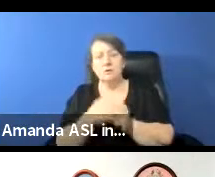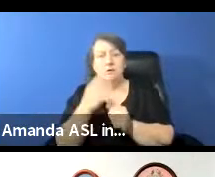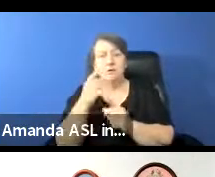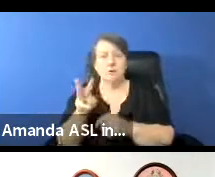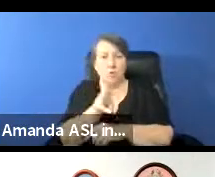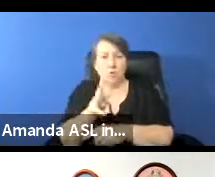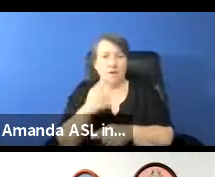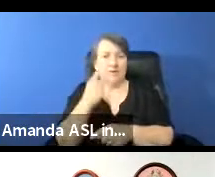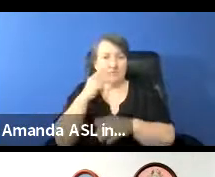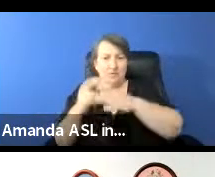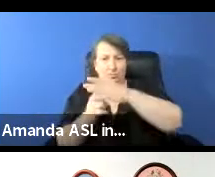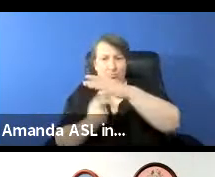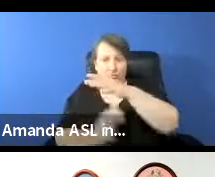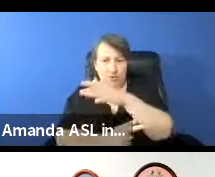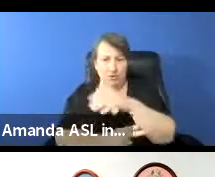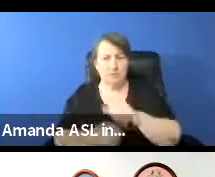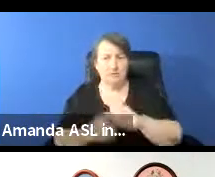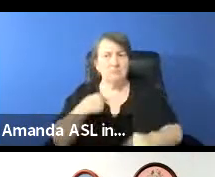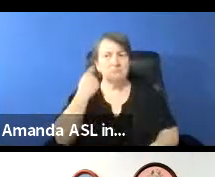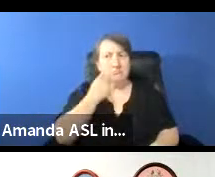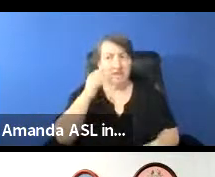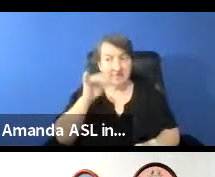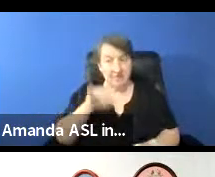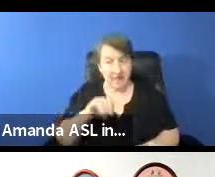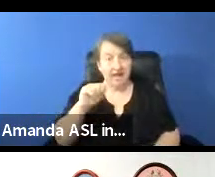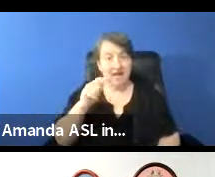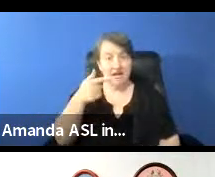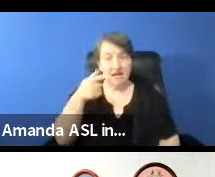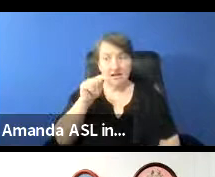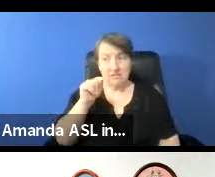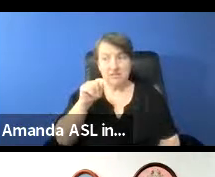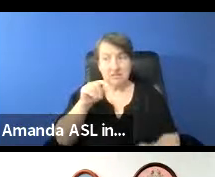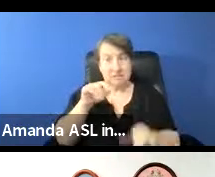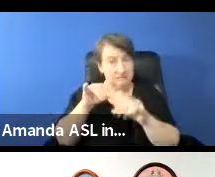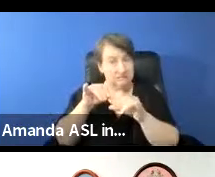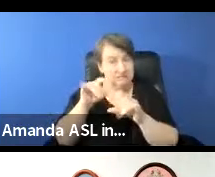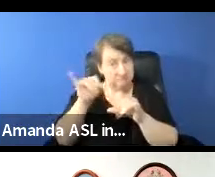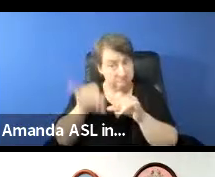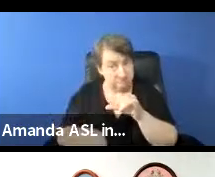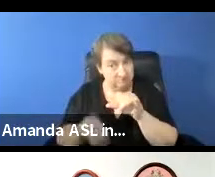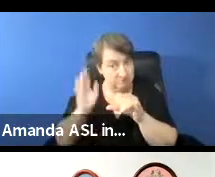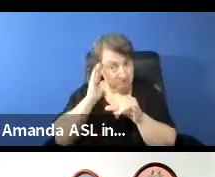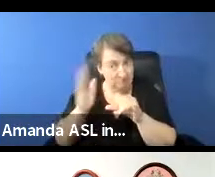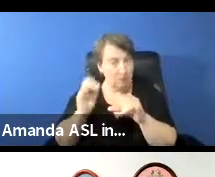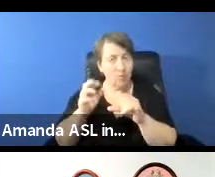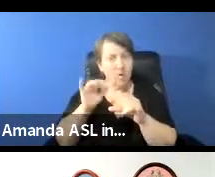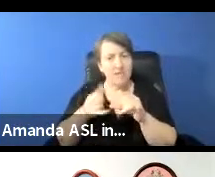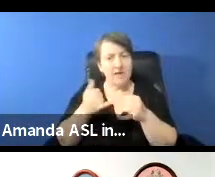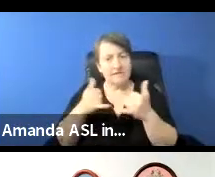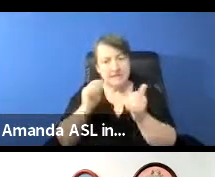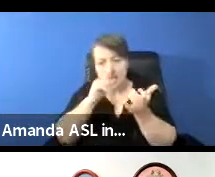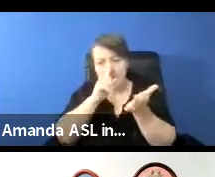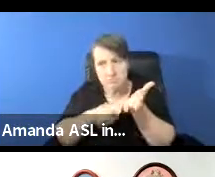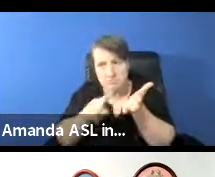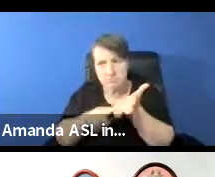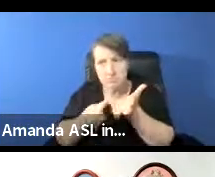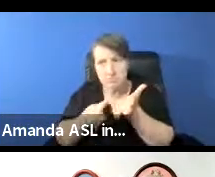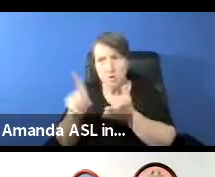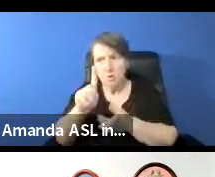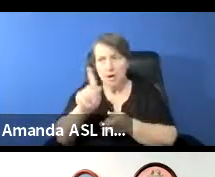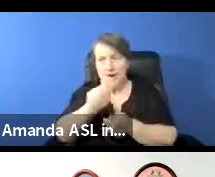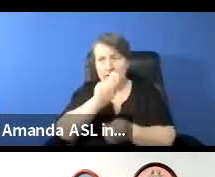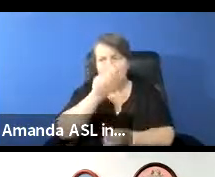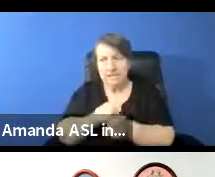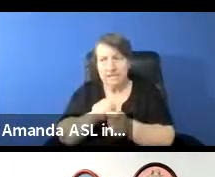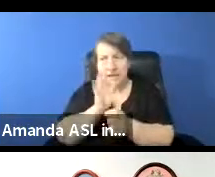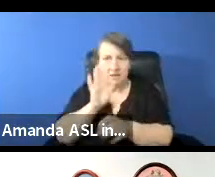And I just wanted to know if that alignment is fixed or if that's still something we're investigating as to where exactly it's